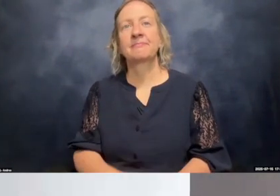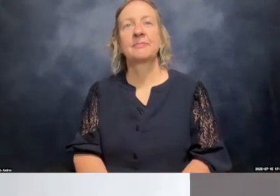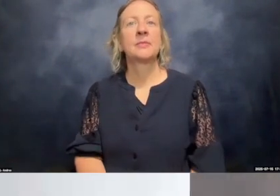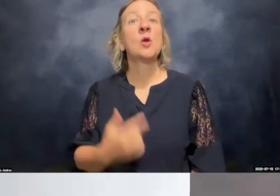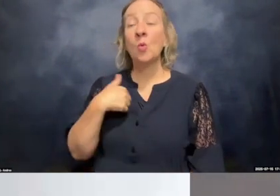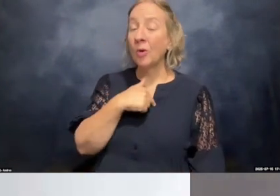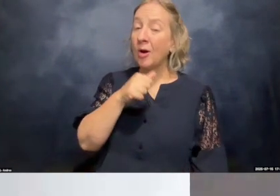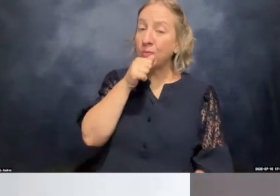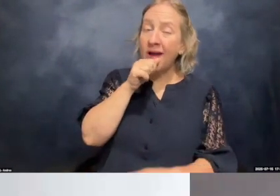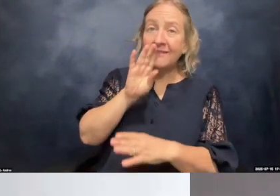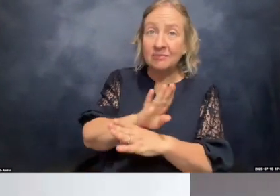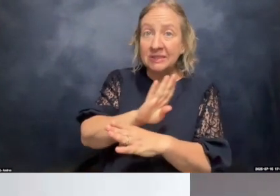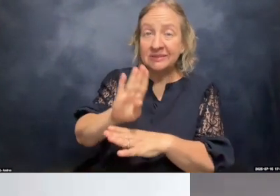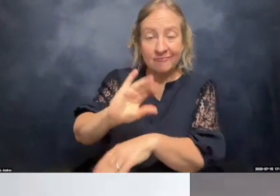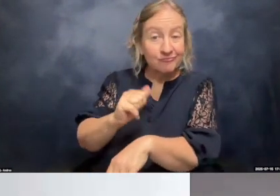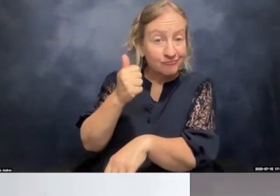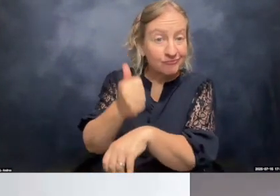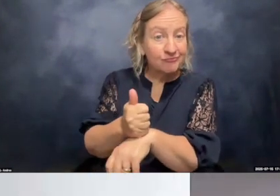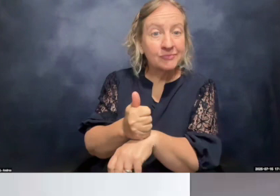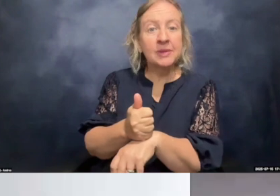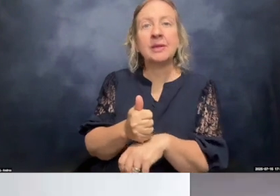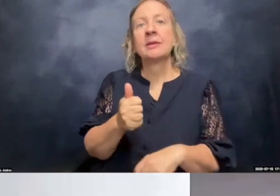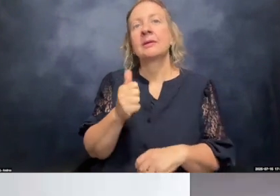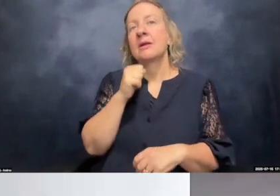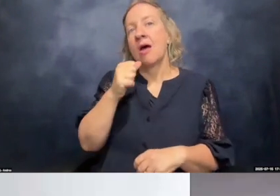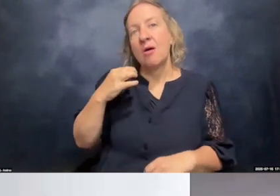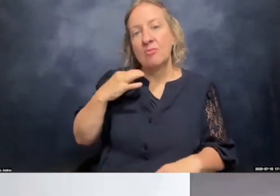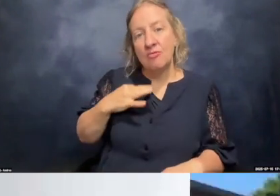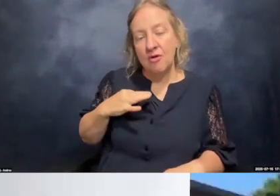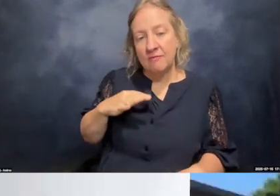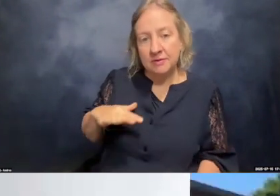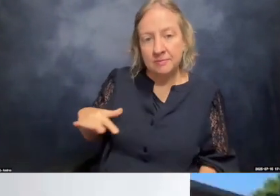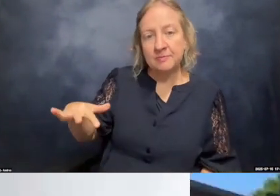We're a private business that was founded as a nonprofit.